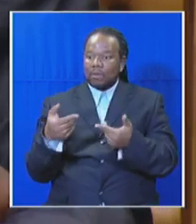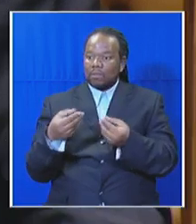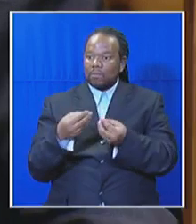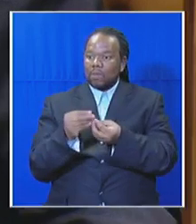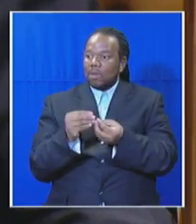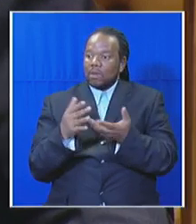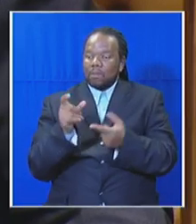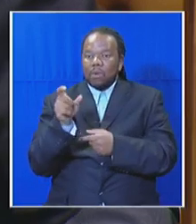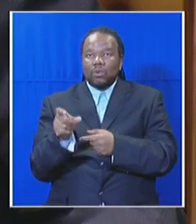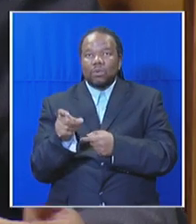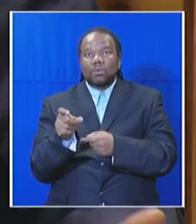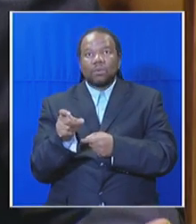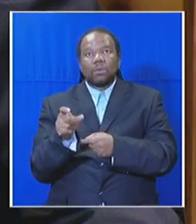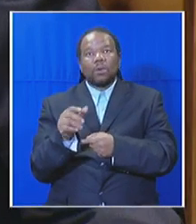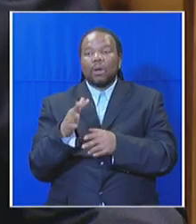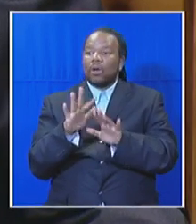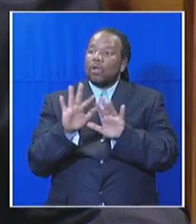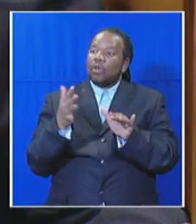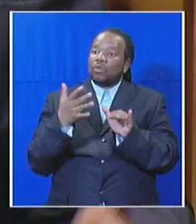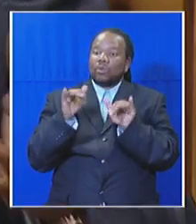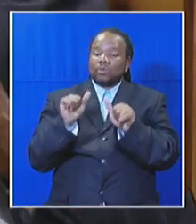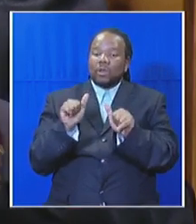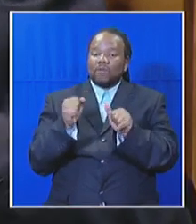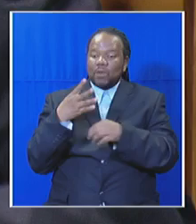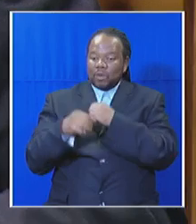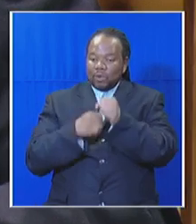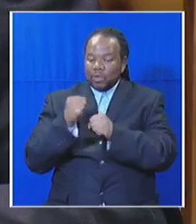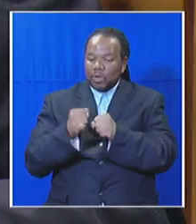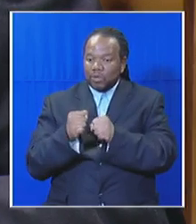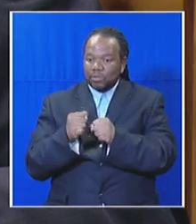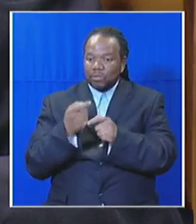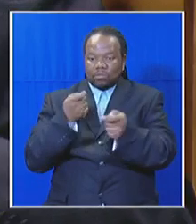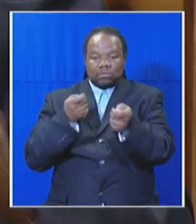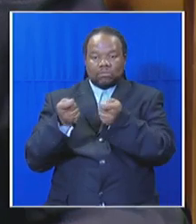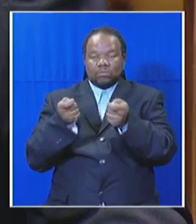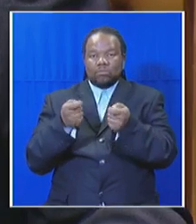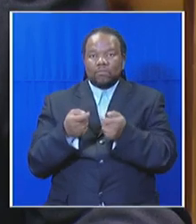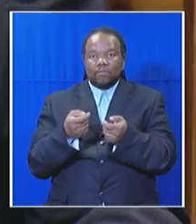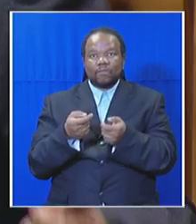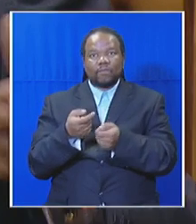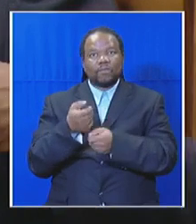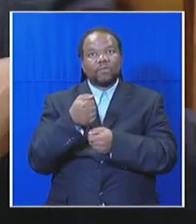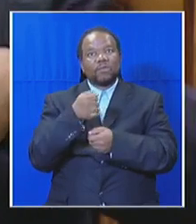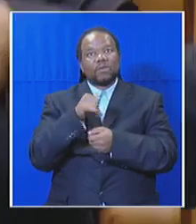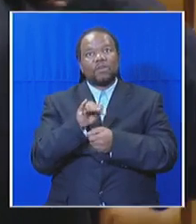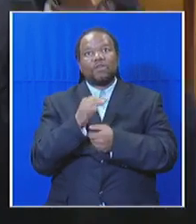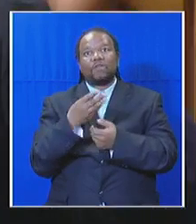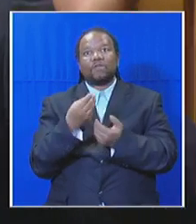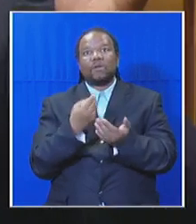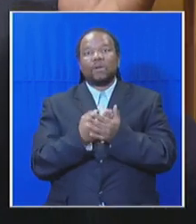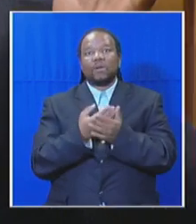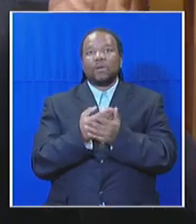Like those who may be wanting to stay longer. But I think even if you are talking to Burundi, the man is not saying I'm